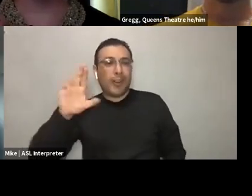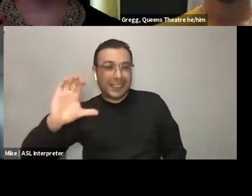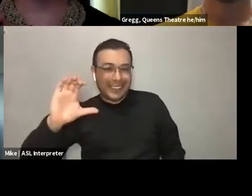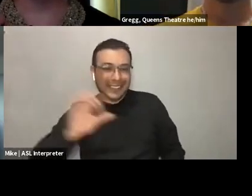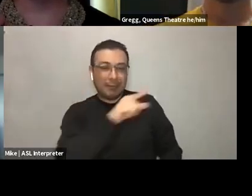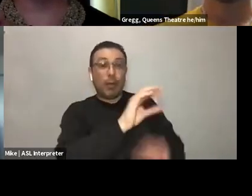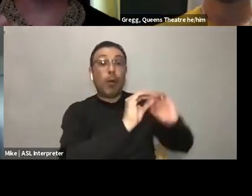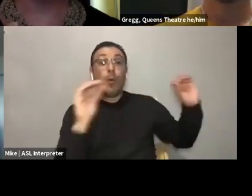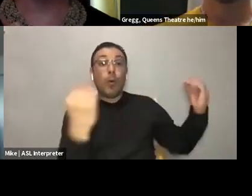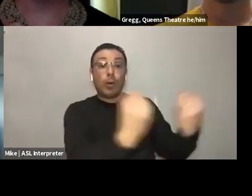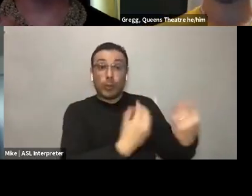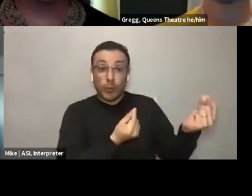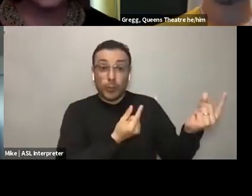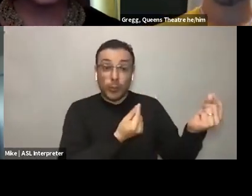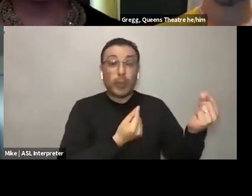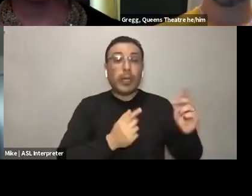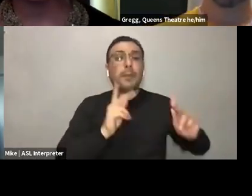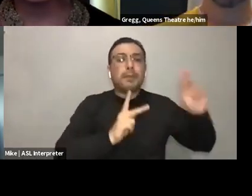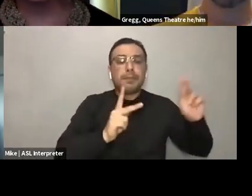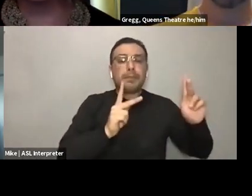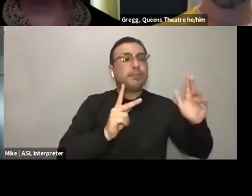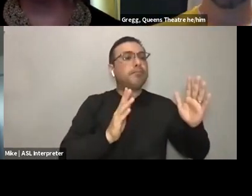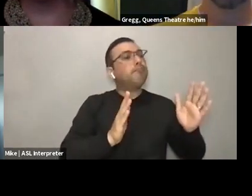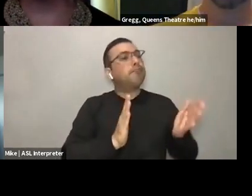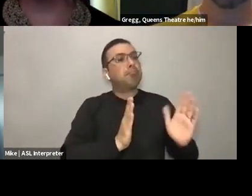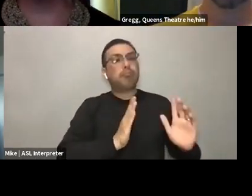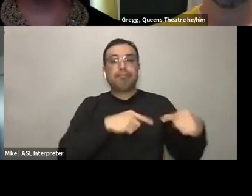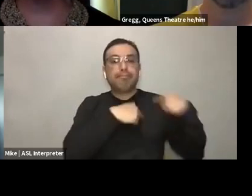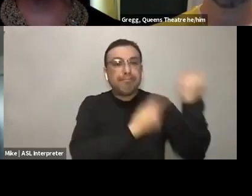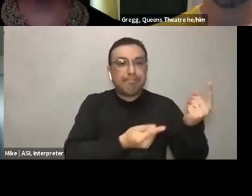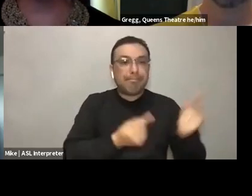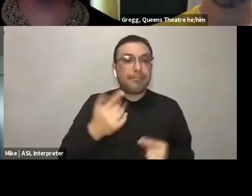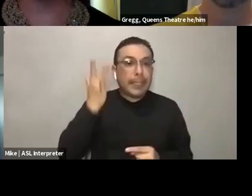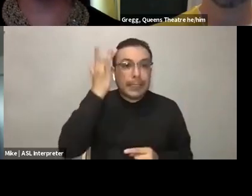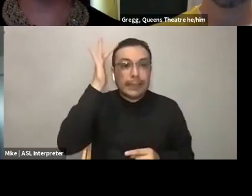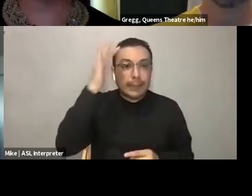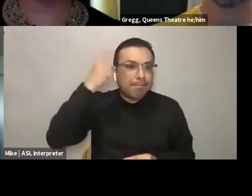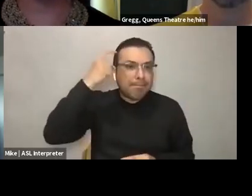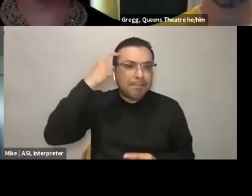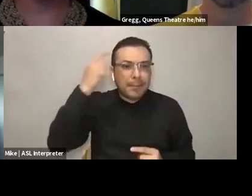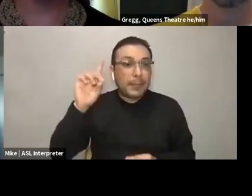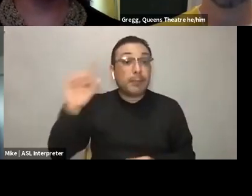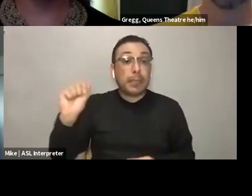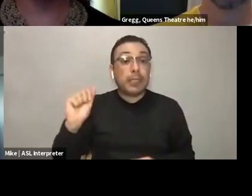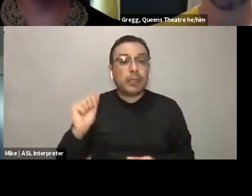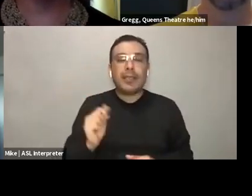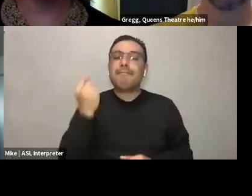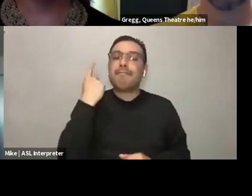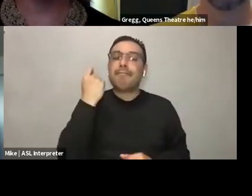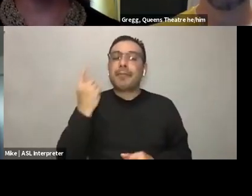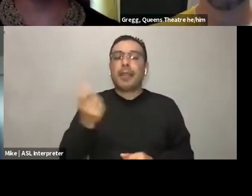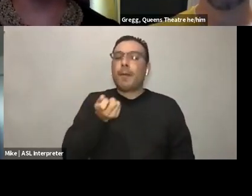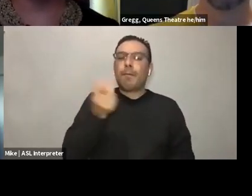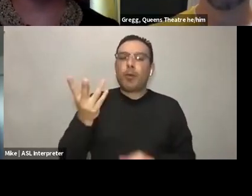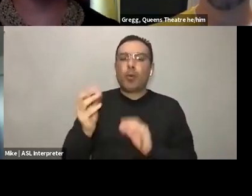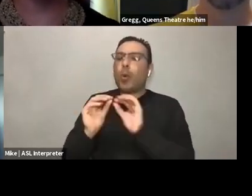um, with people living with intellectual disabilities. And, uh, there's just a few organizations that are putting